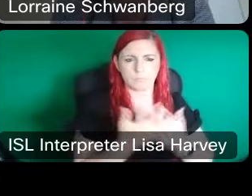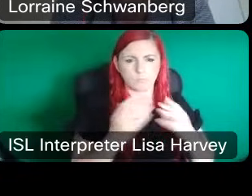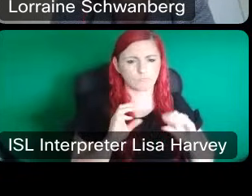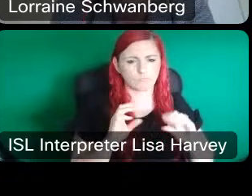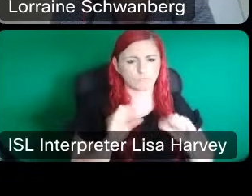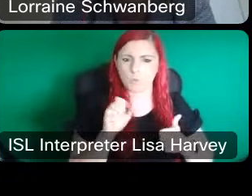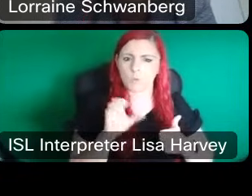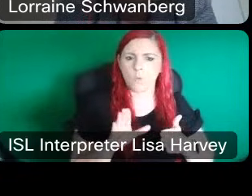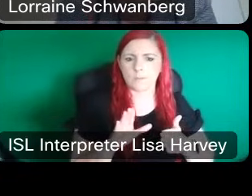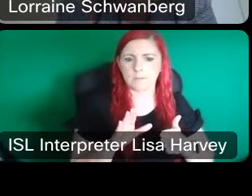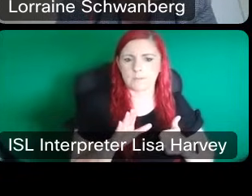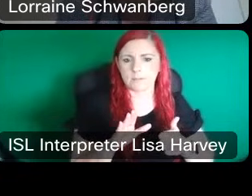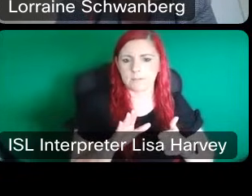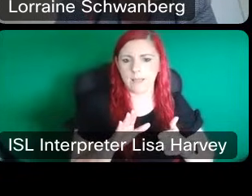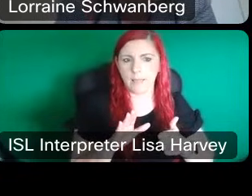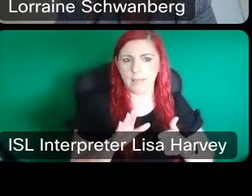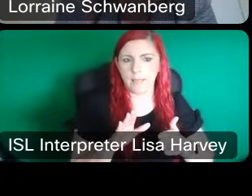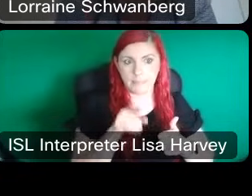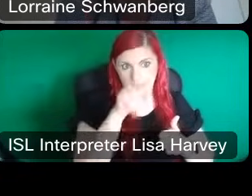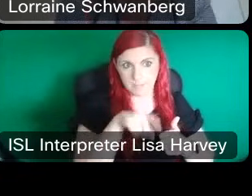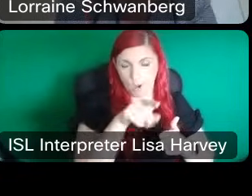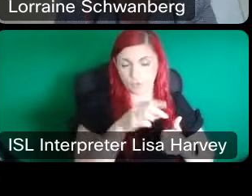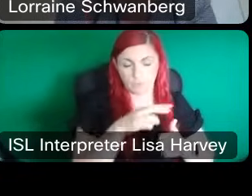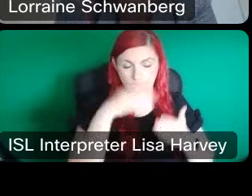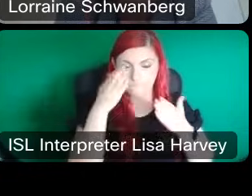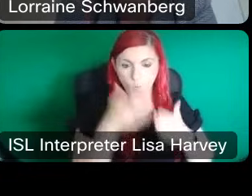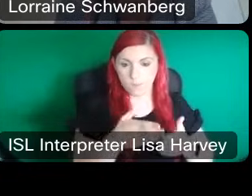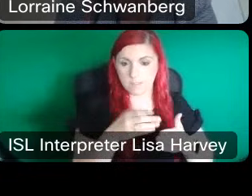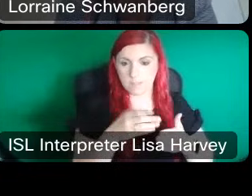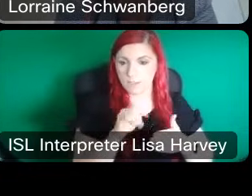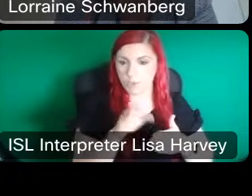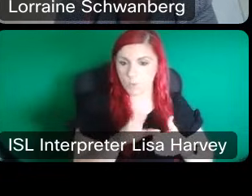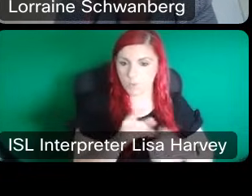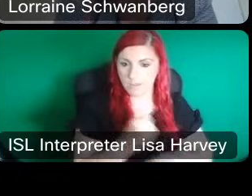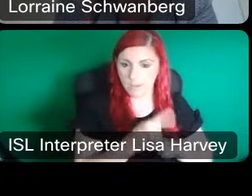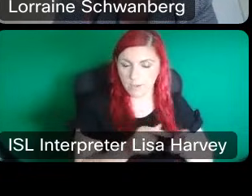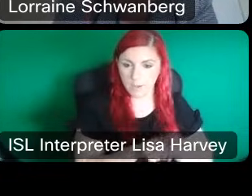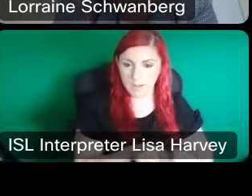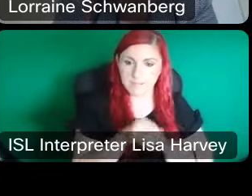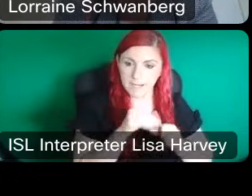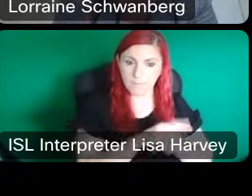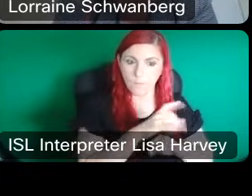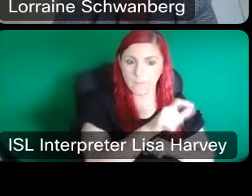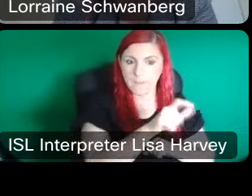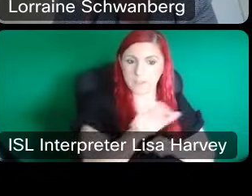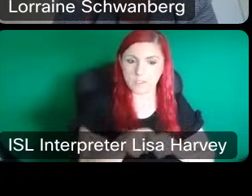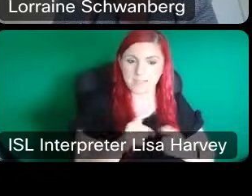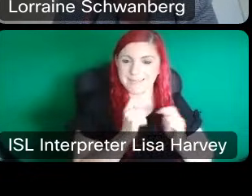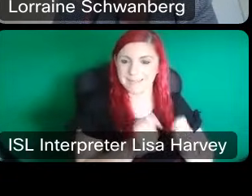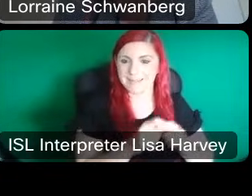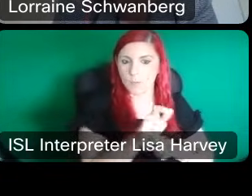to that again. So in particular for patients, the designated person is key, but even the National